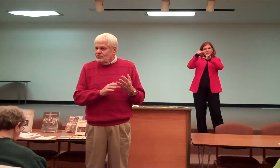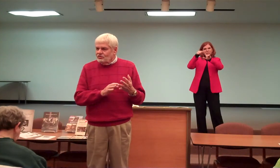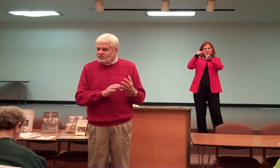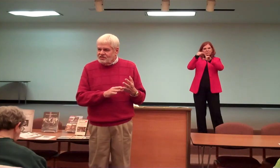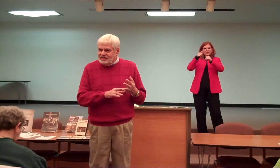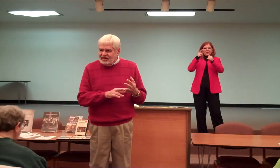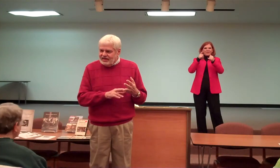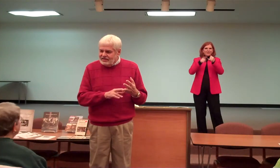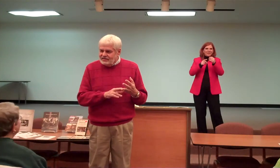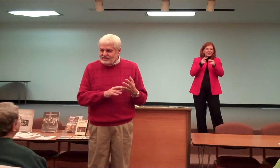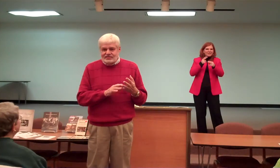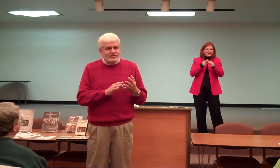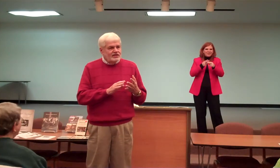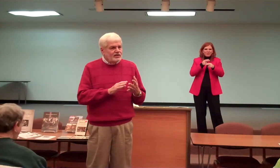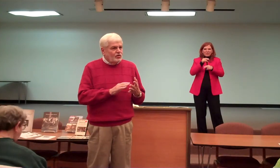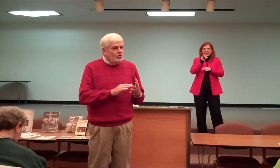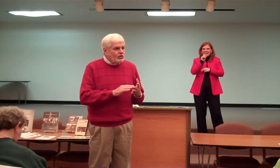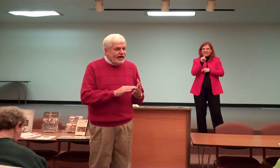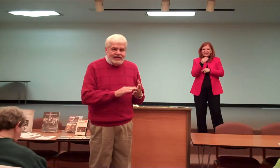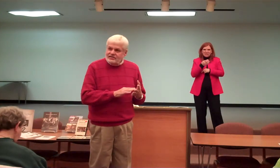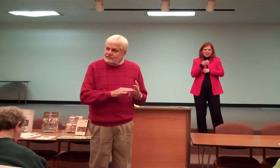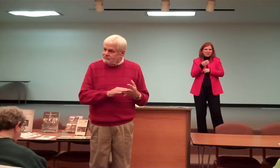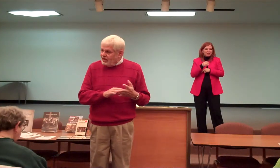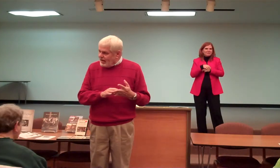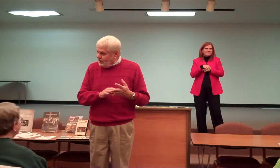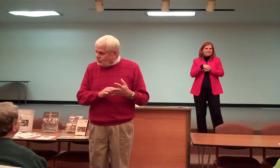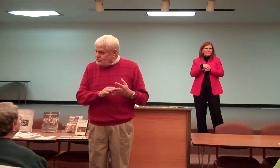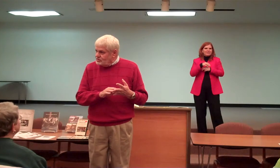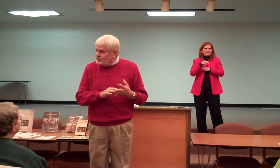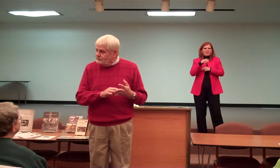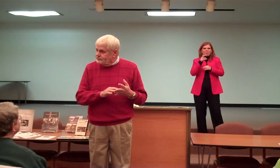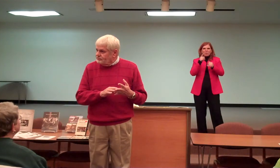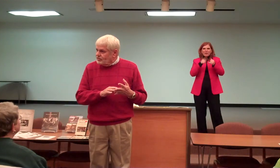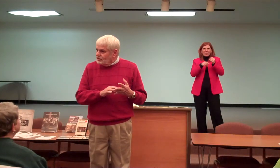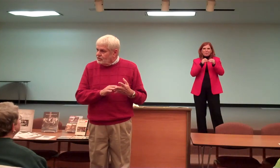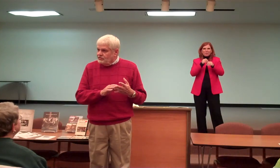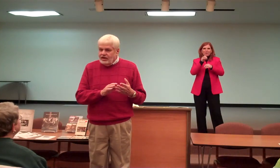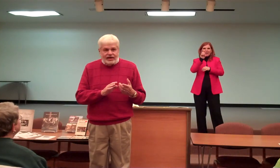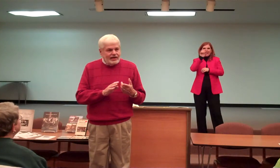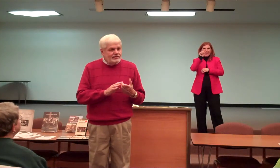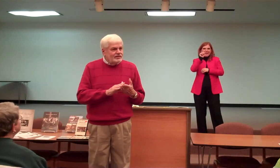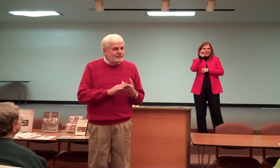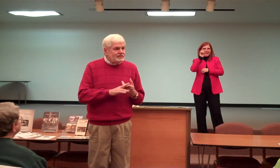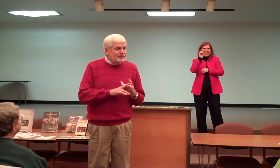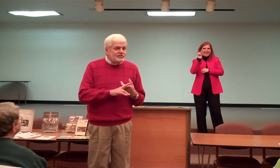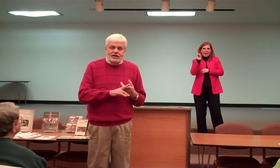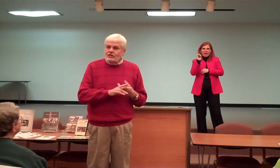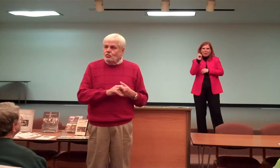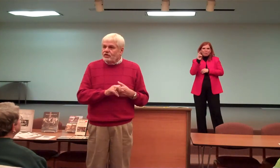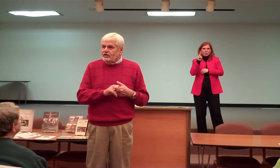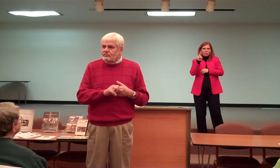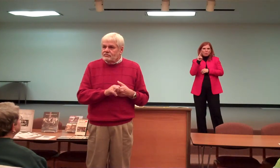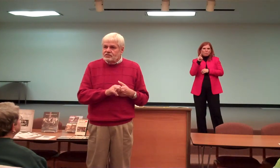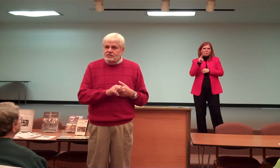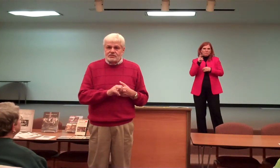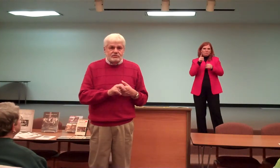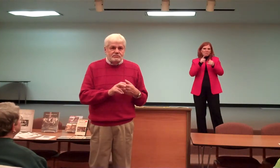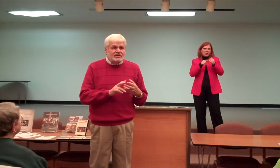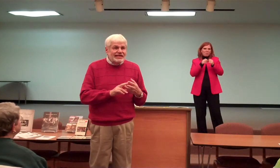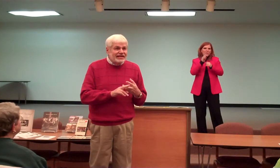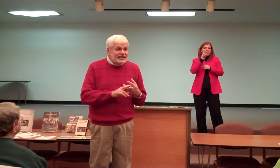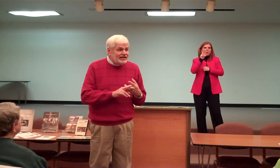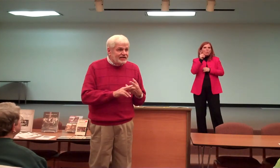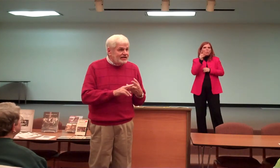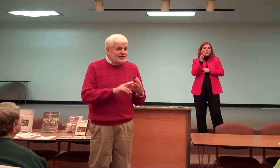itches or skis or end in vowels. They end in things like Williams